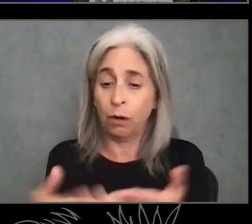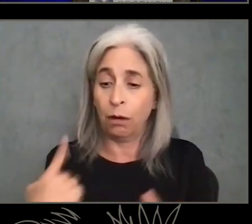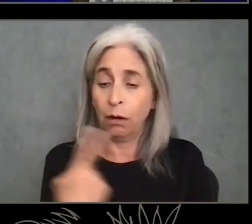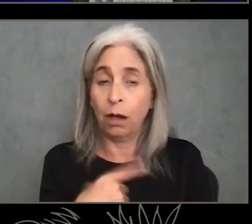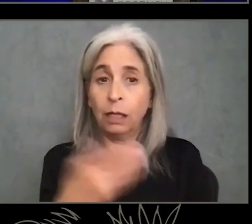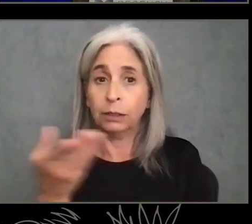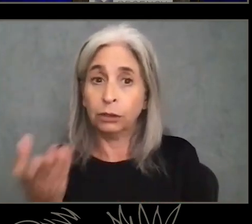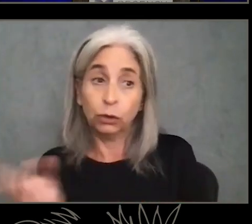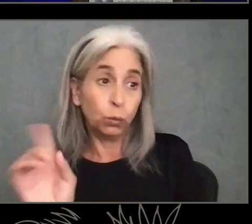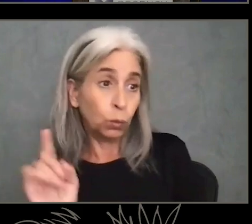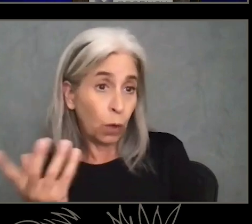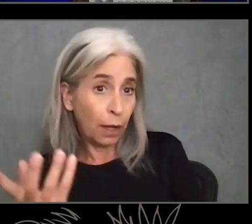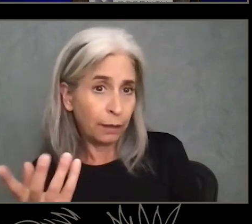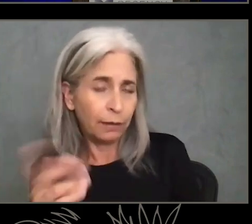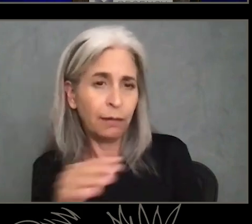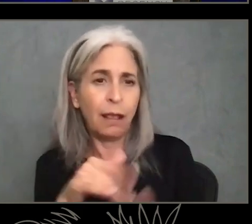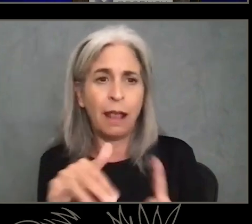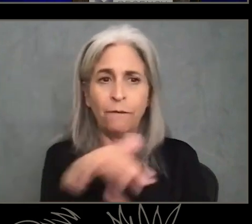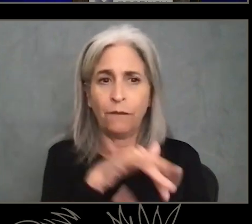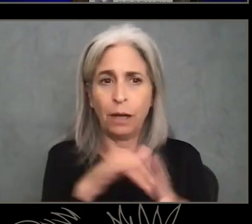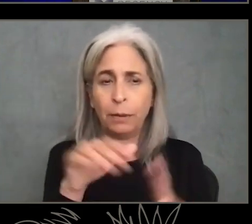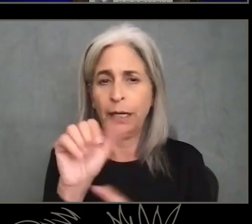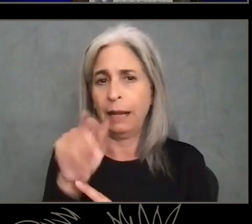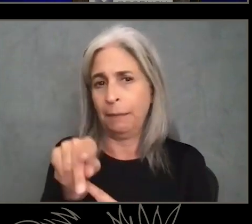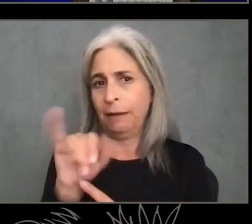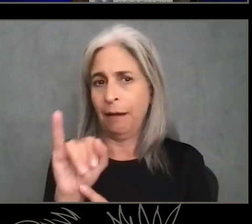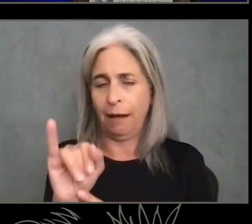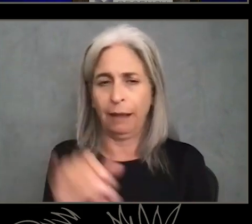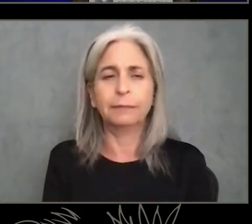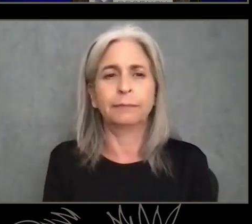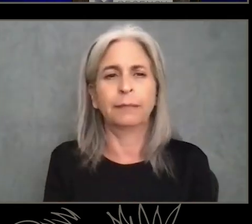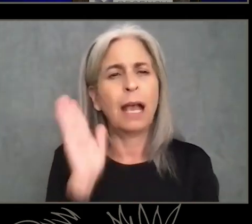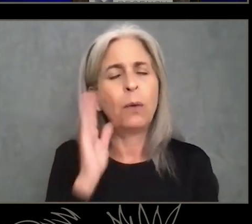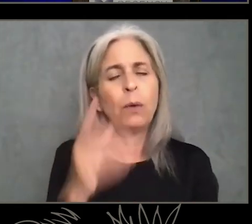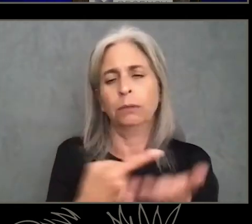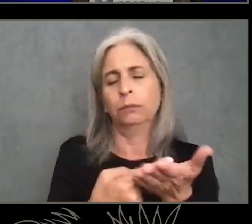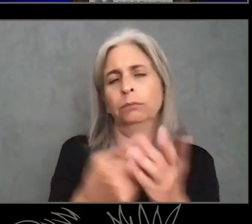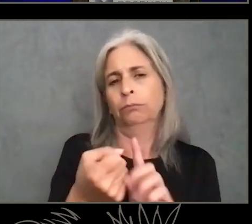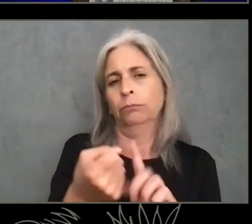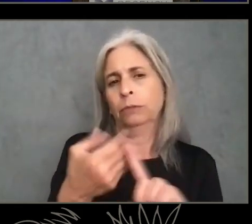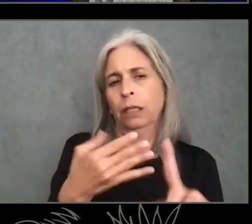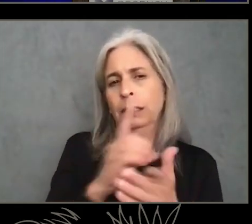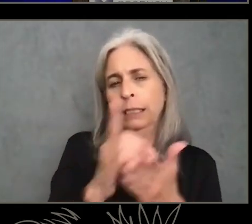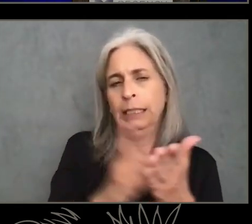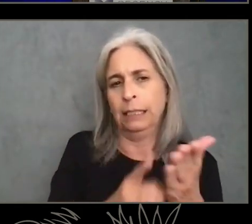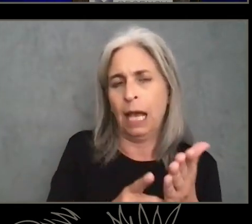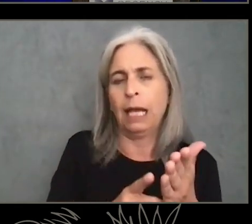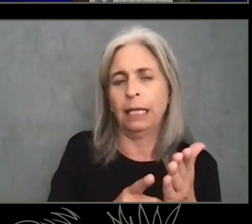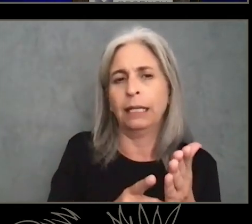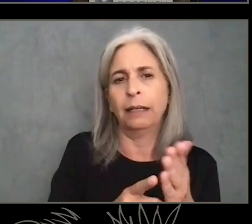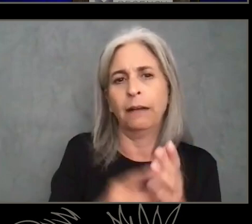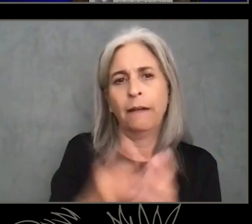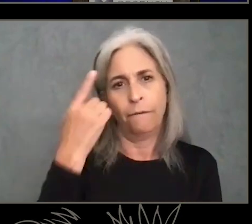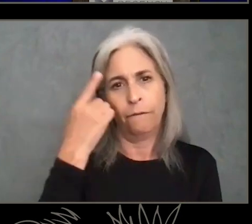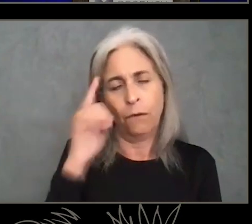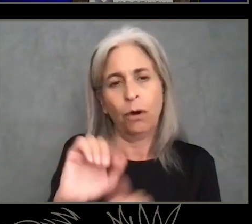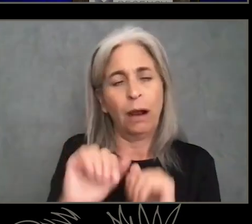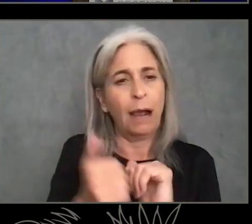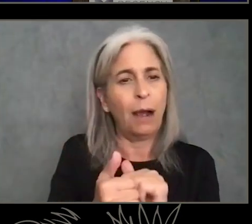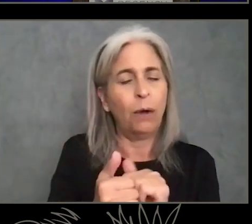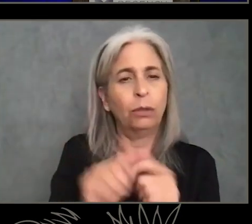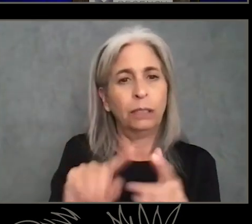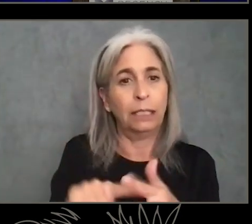to the environment API, and I'll talk about some of the design constraints of how it